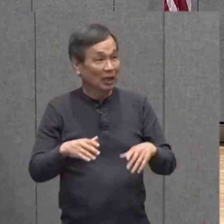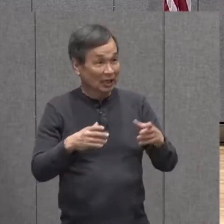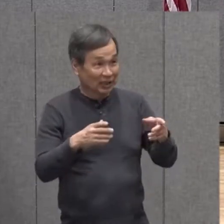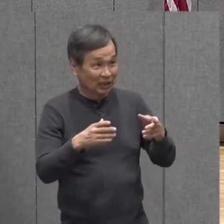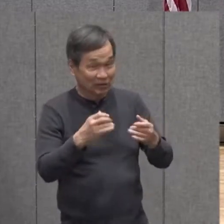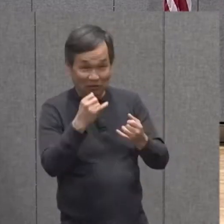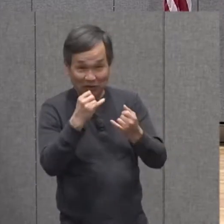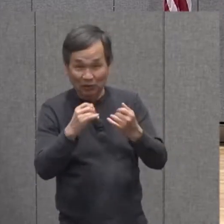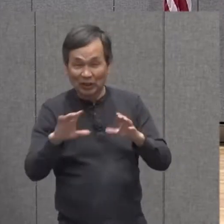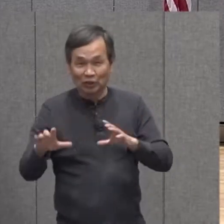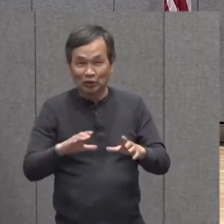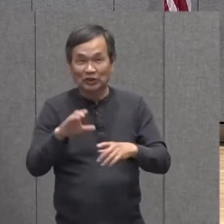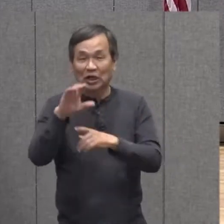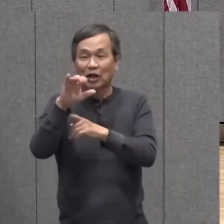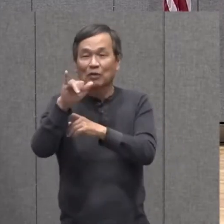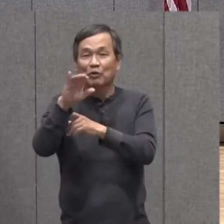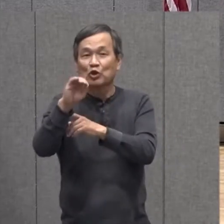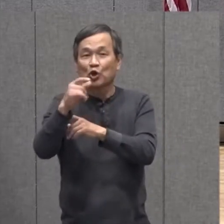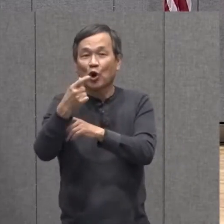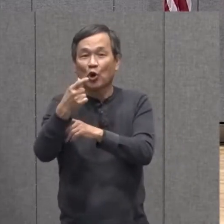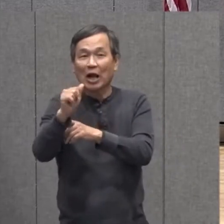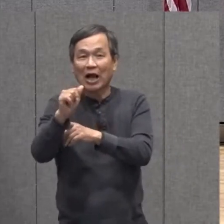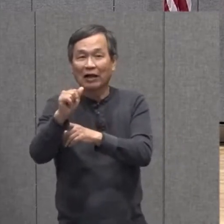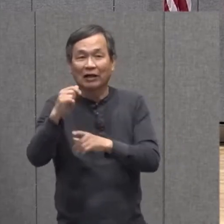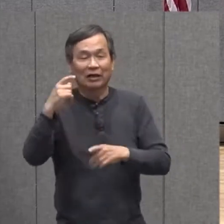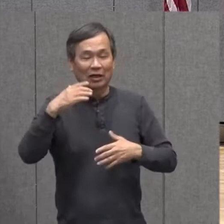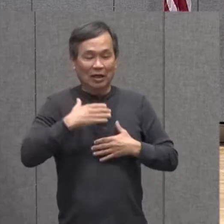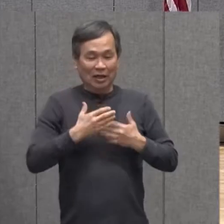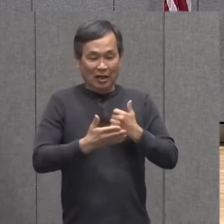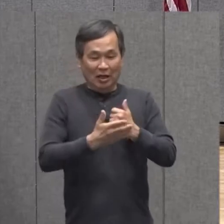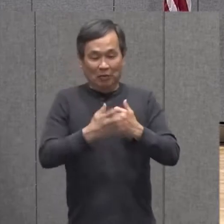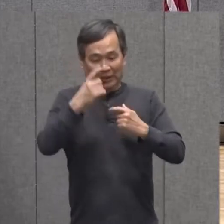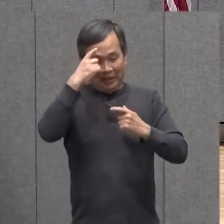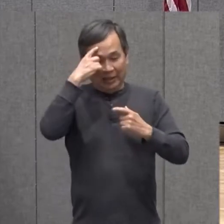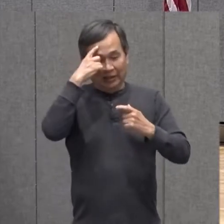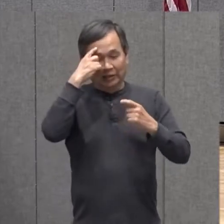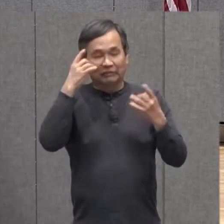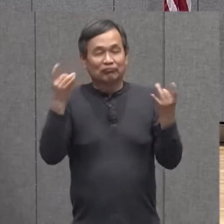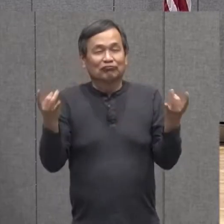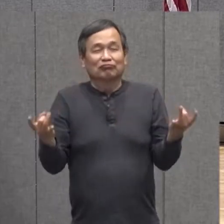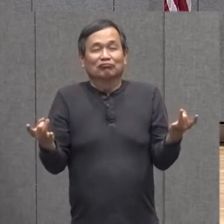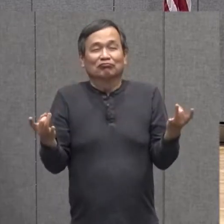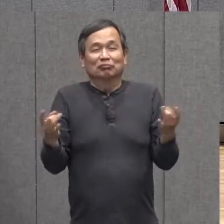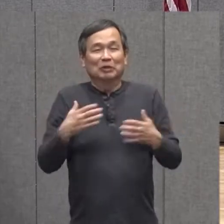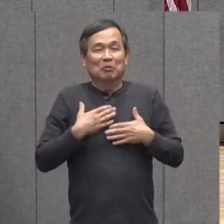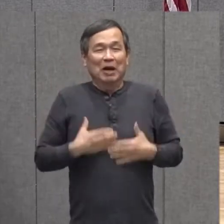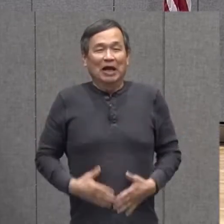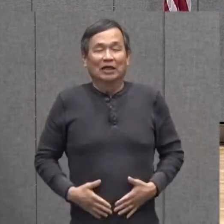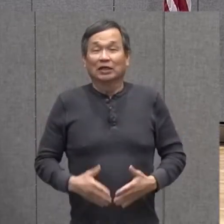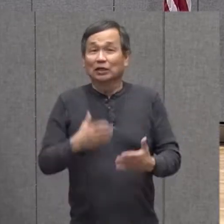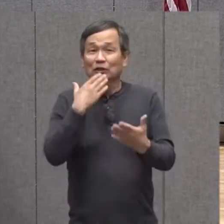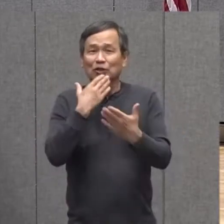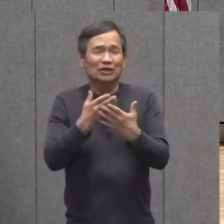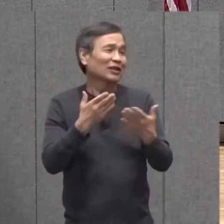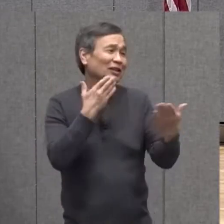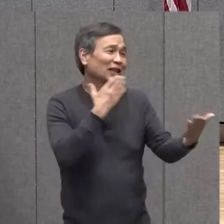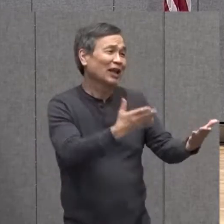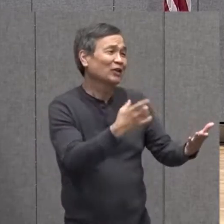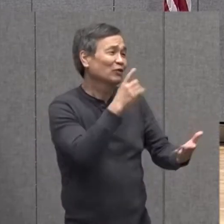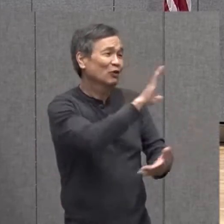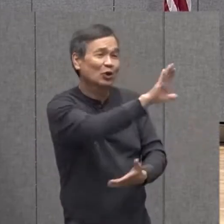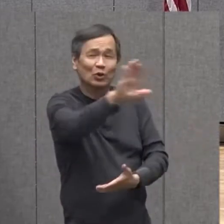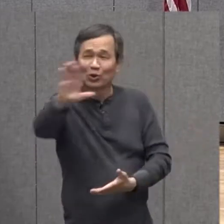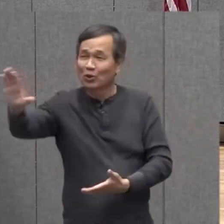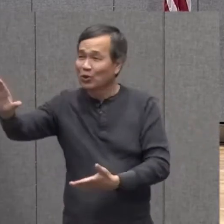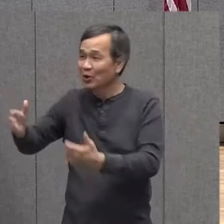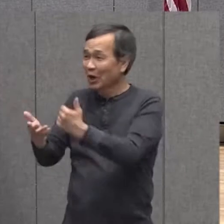a little mindful thinking about what's going on in our bodies and in our minds. So, good job, guys. Thank you for Muy bien participating. hecho, muy